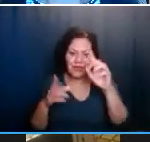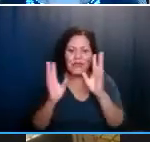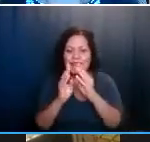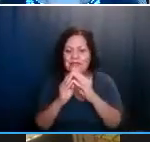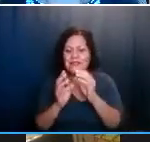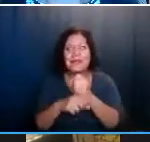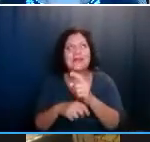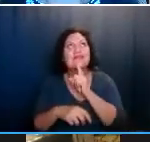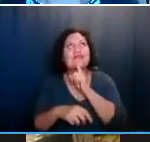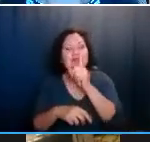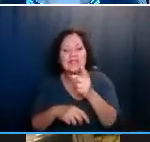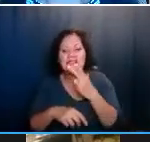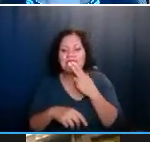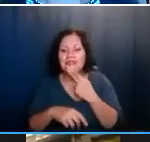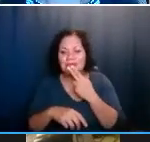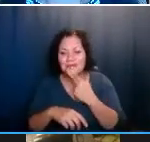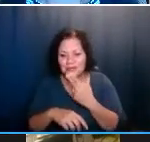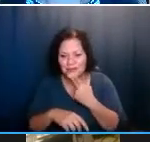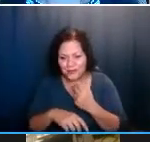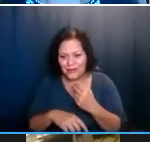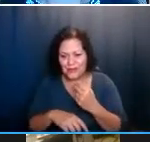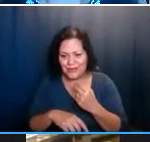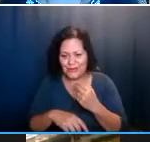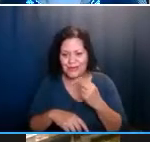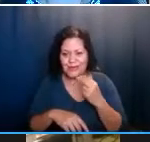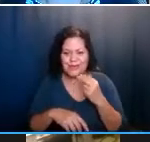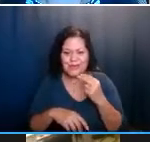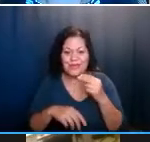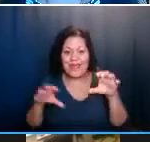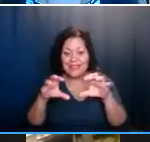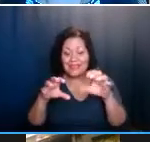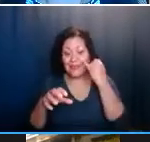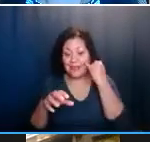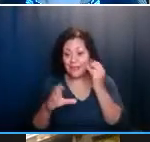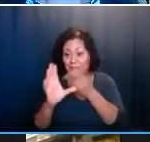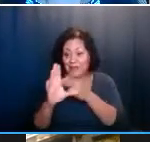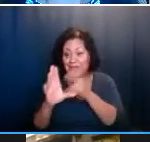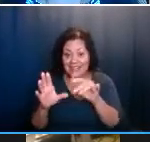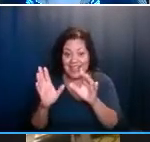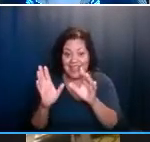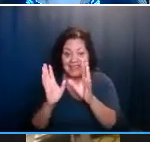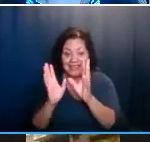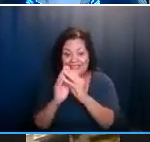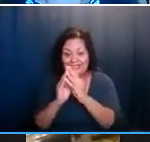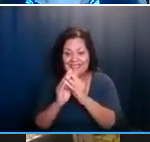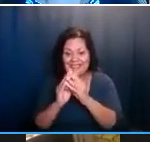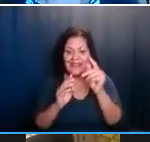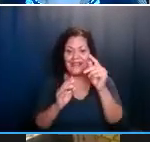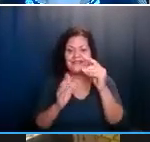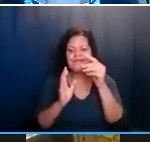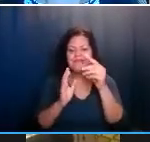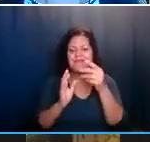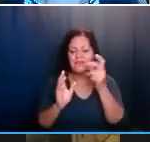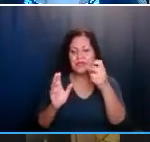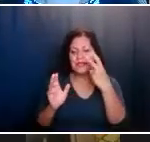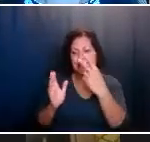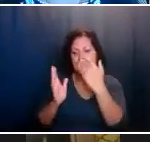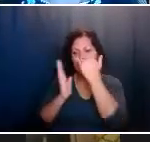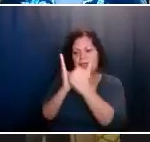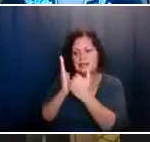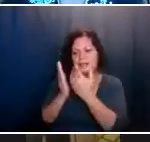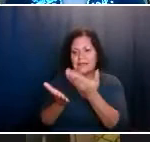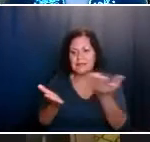cute activity. So if you're going to that session, here's the list of supplies that you might need.